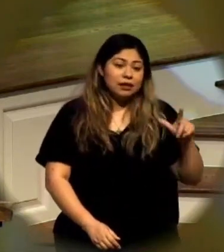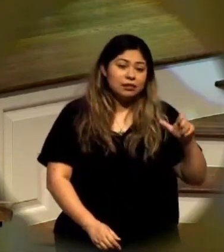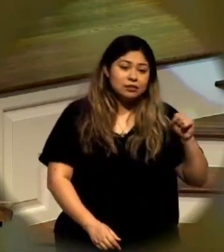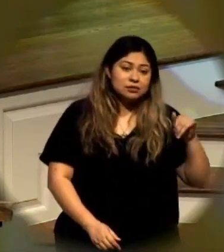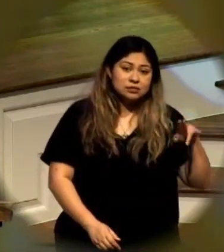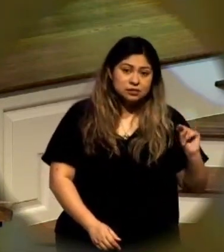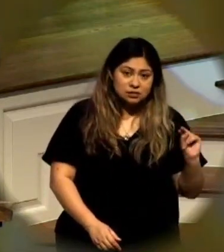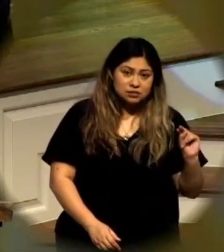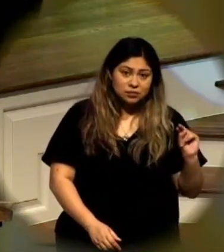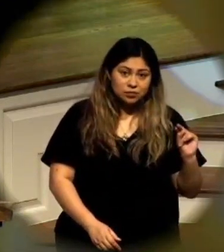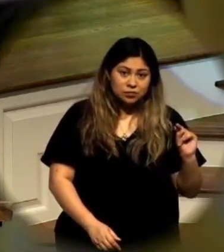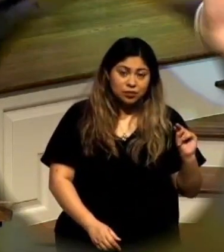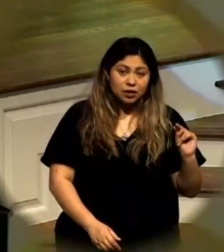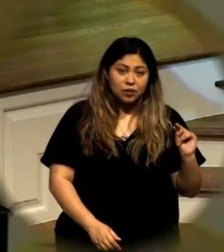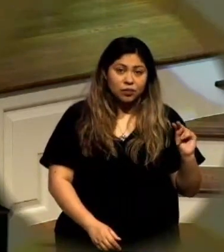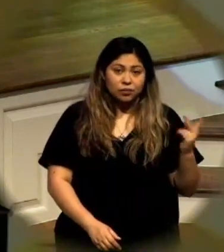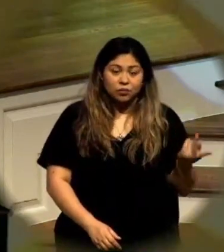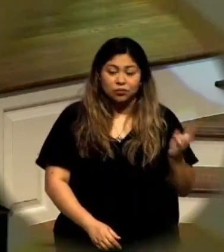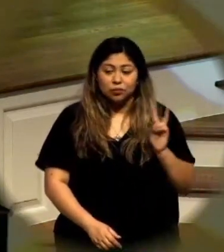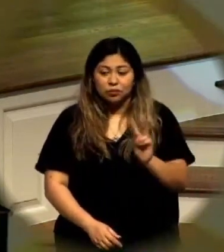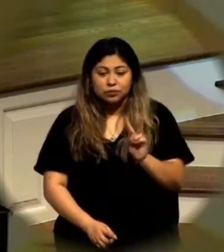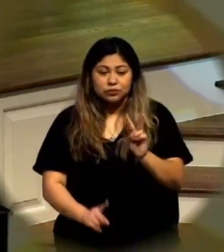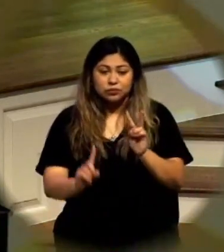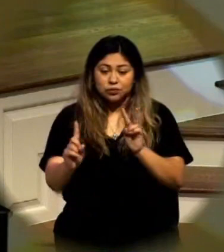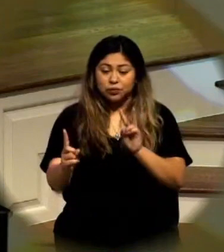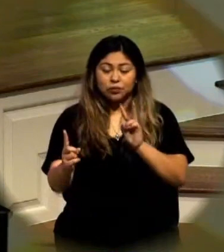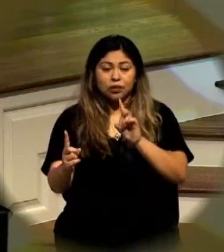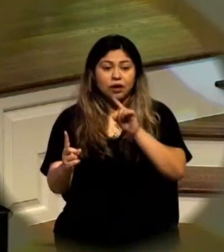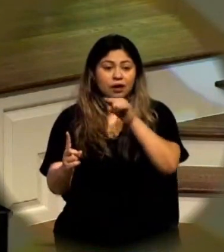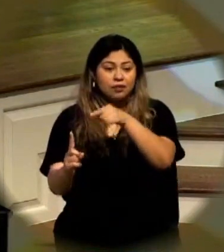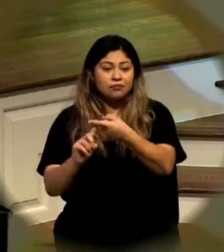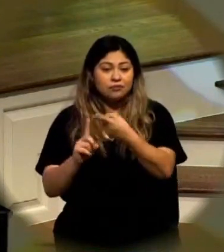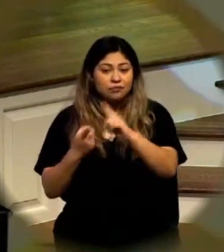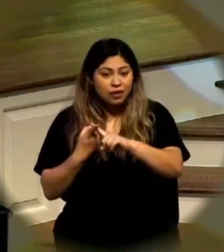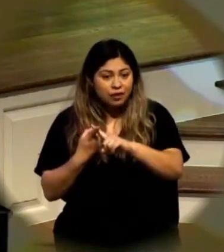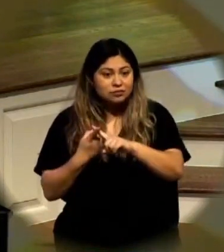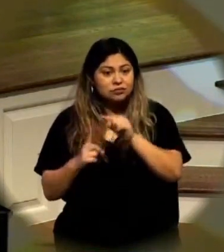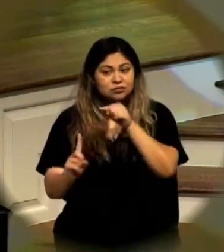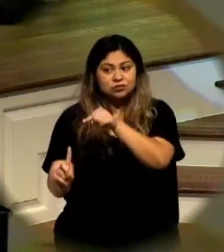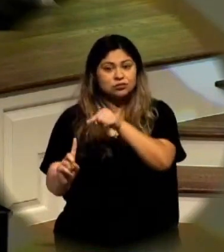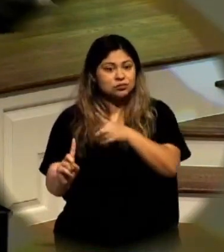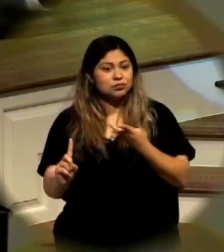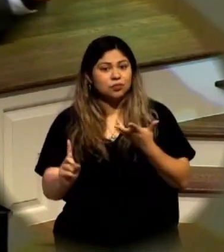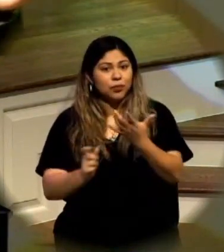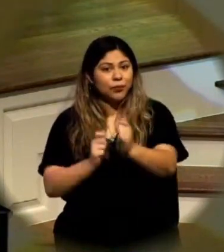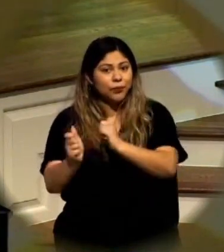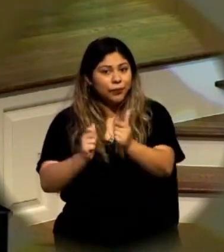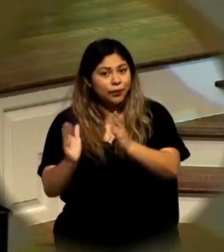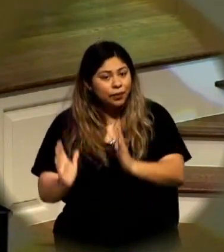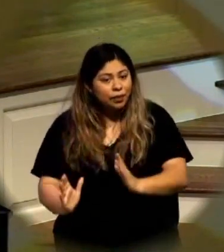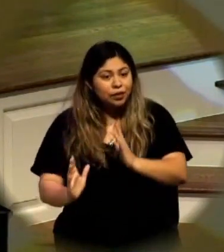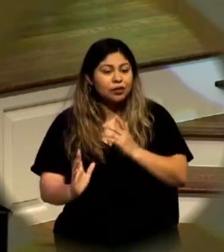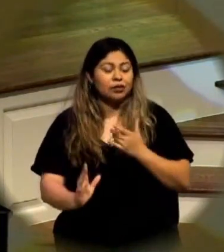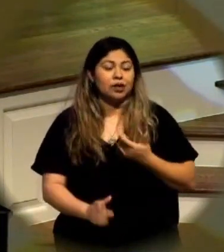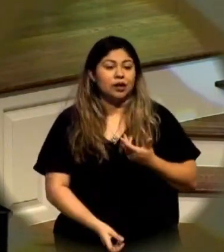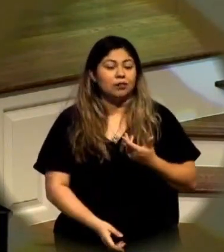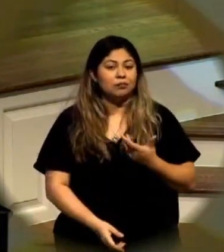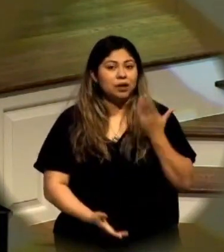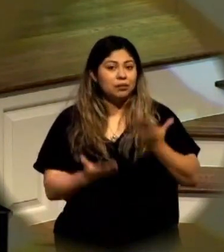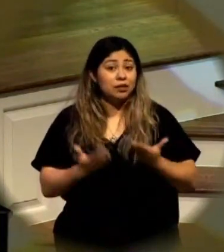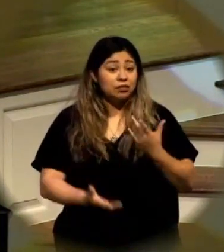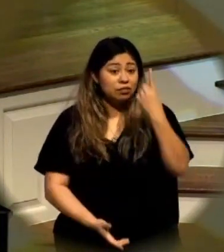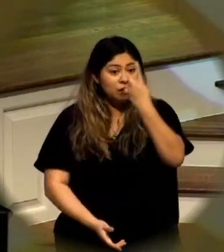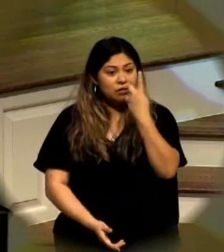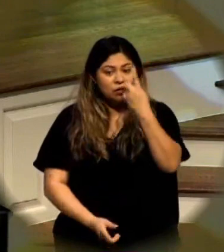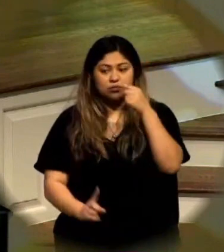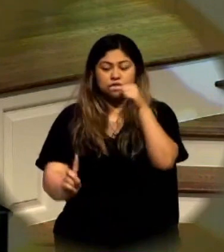runs marathons and someone who's very athletic, someone who we always thought, man, she probably has always been this great athlete. And she talks about how she